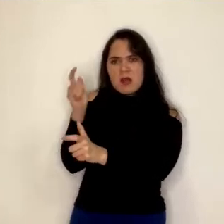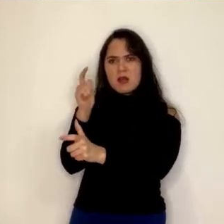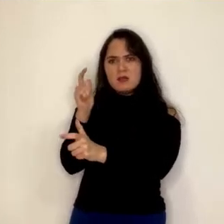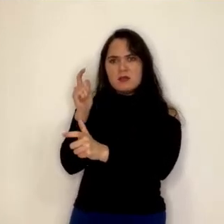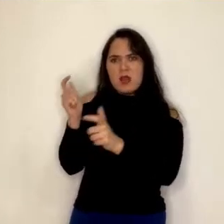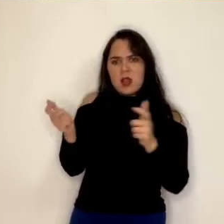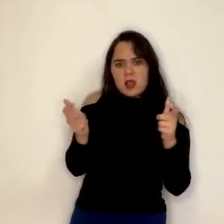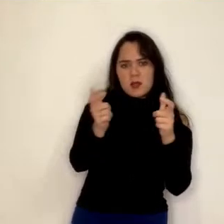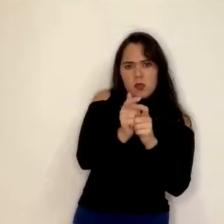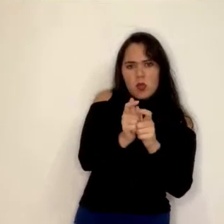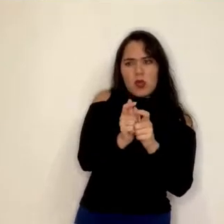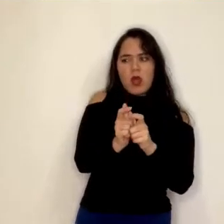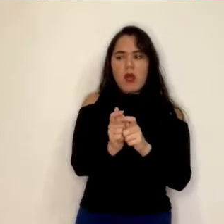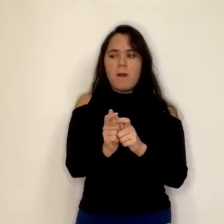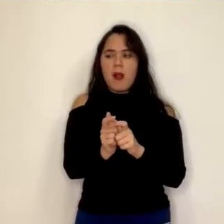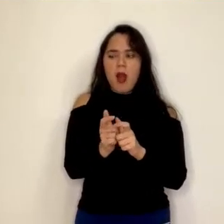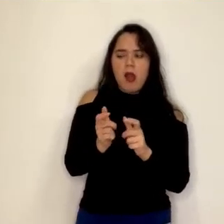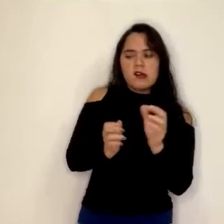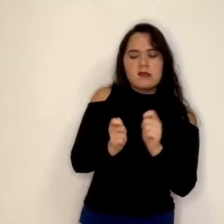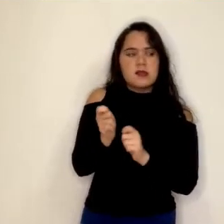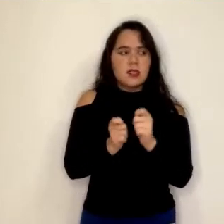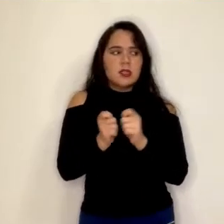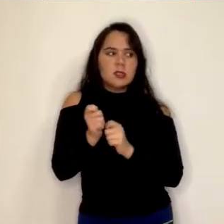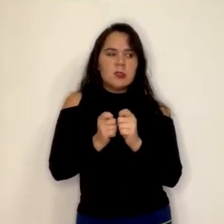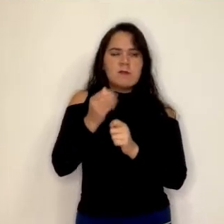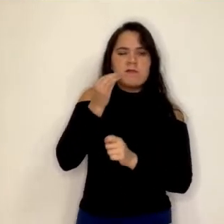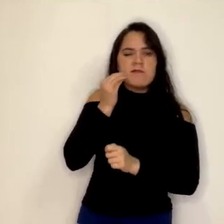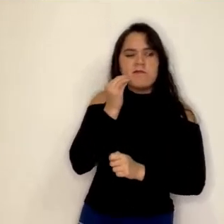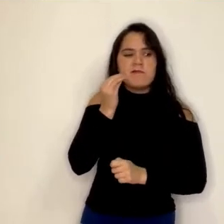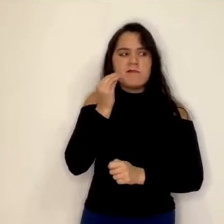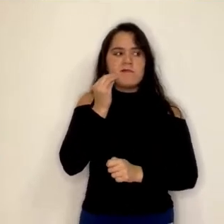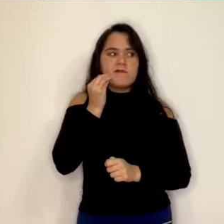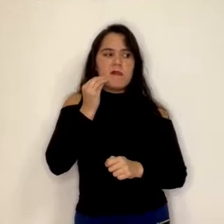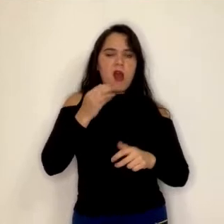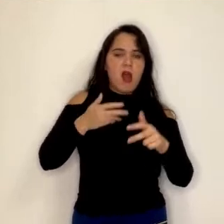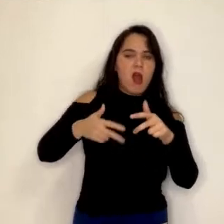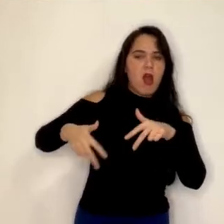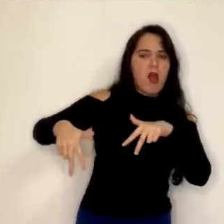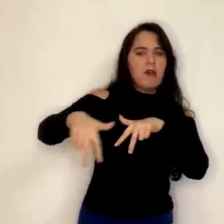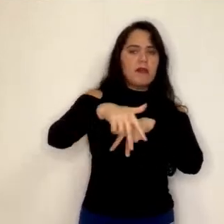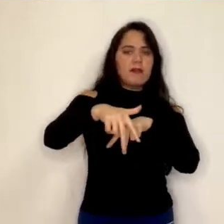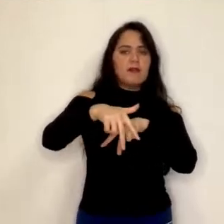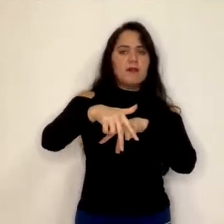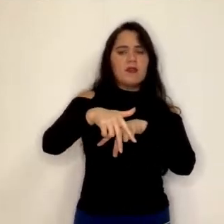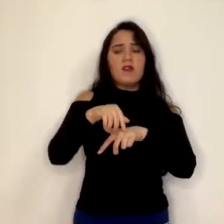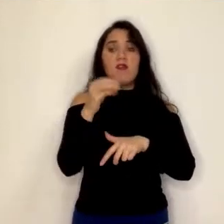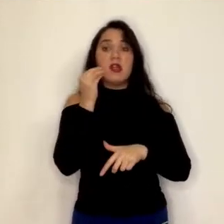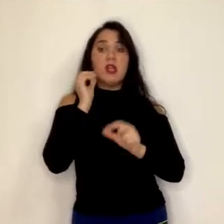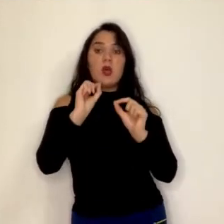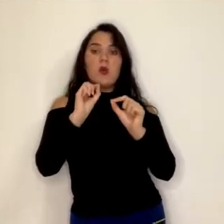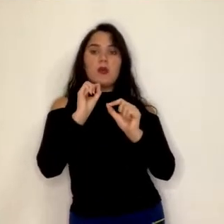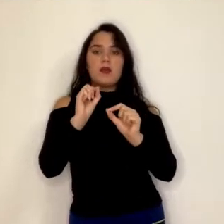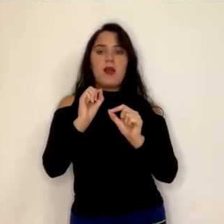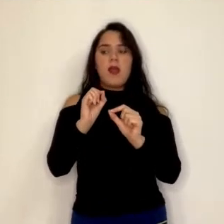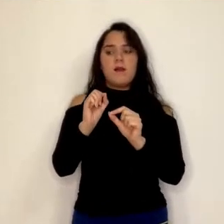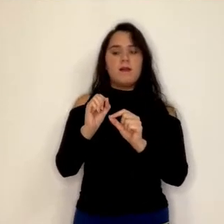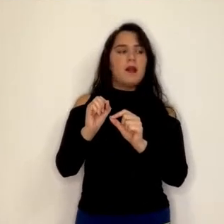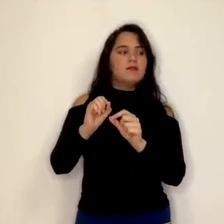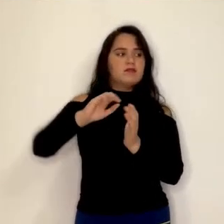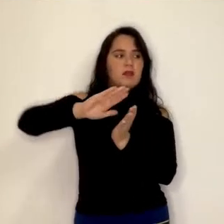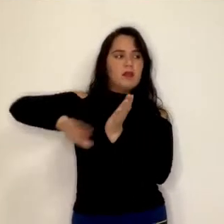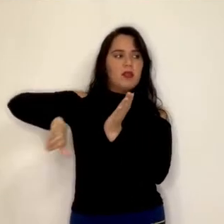to like to take advantage of it, you are going to create mechanisms to prevent